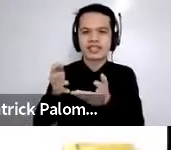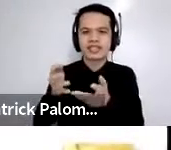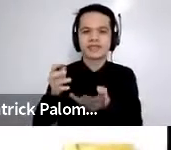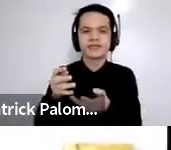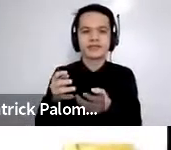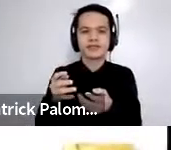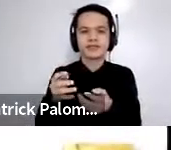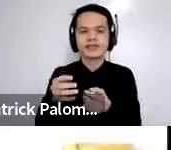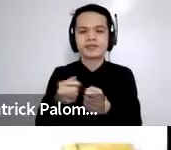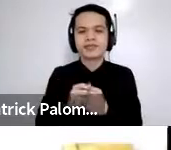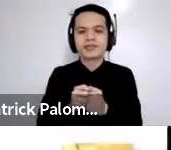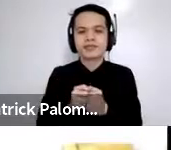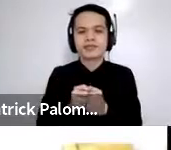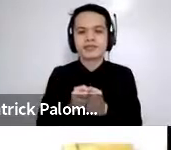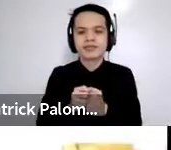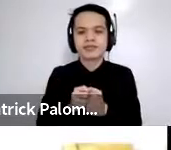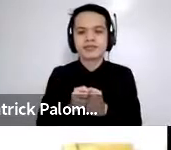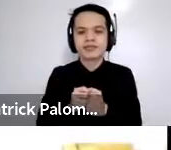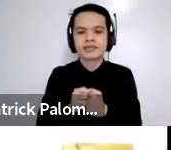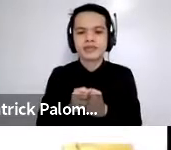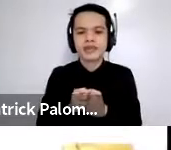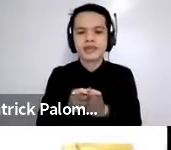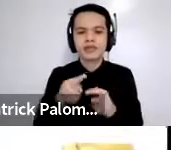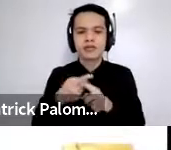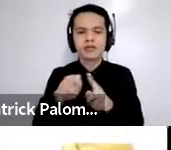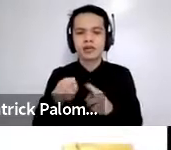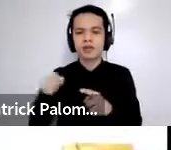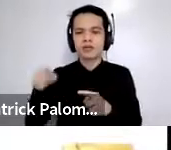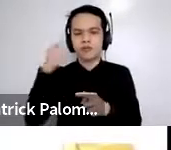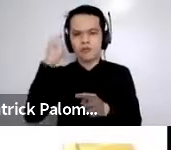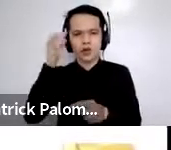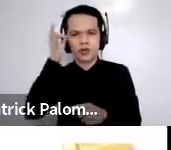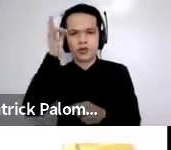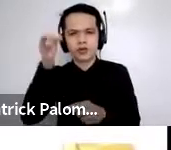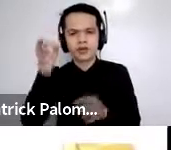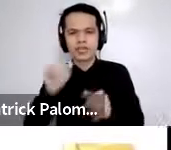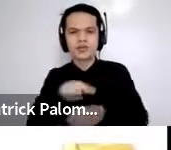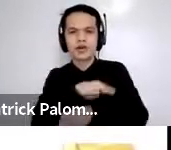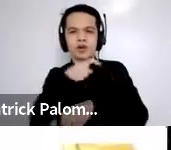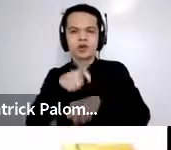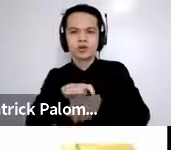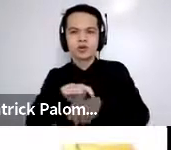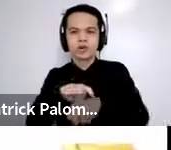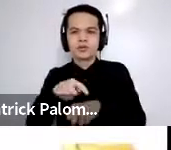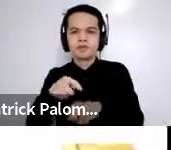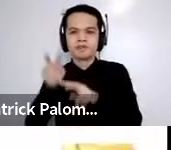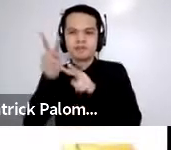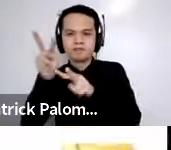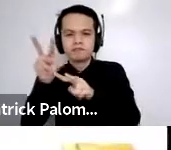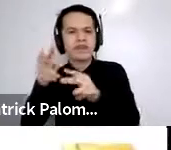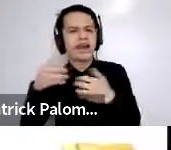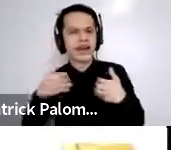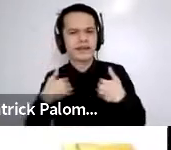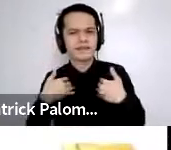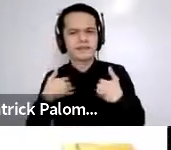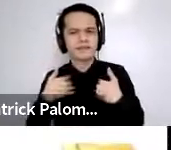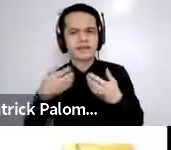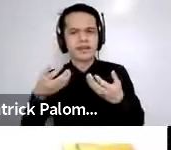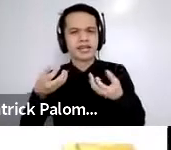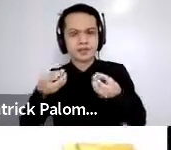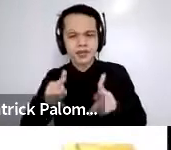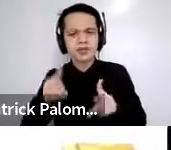both from the foreseeable future and the long-term horizon, we have better chances to withstand what is to